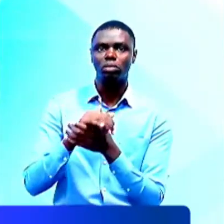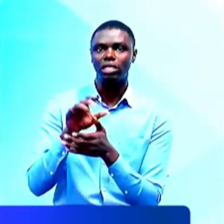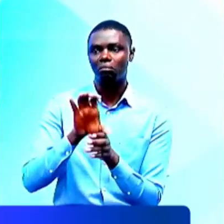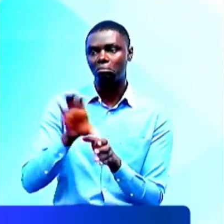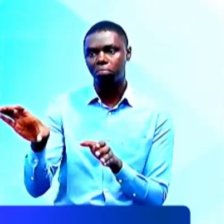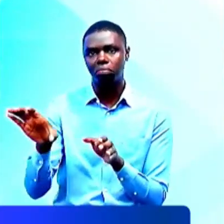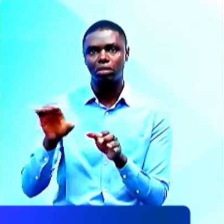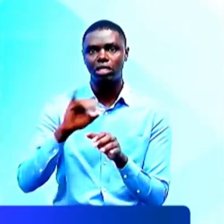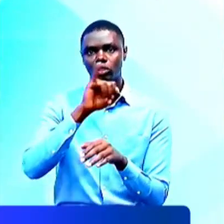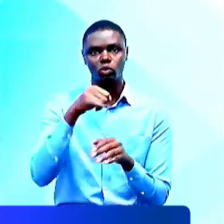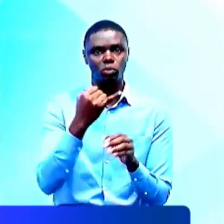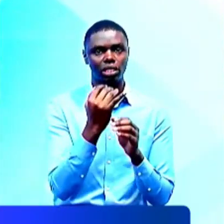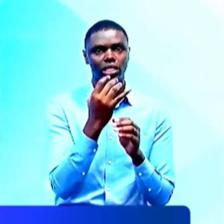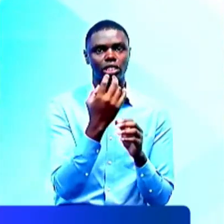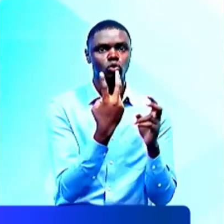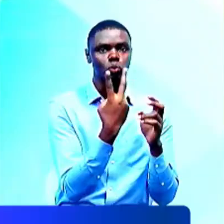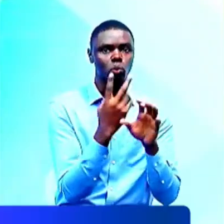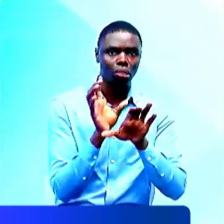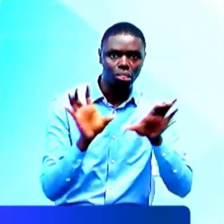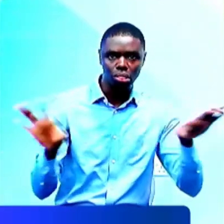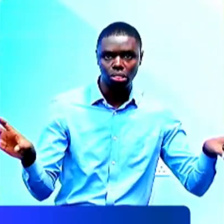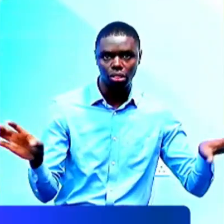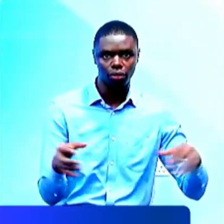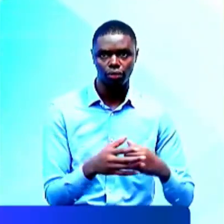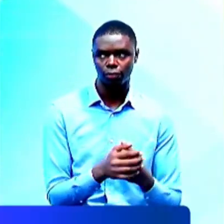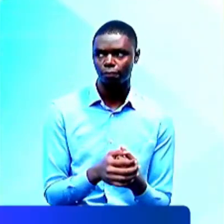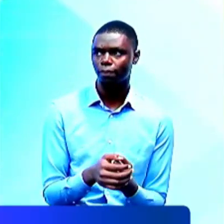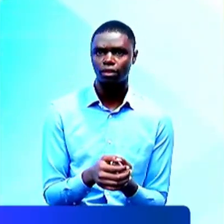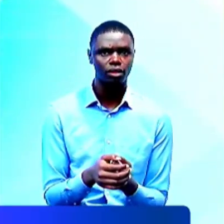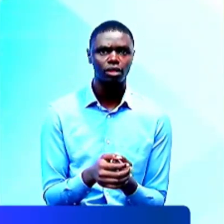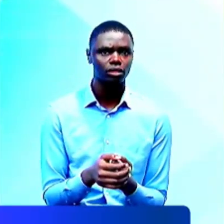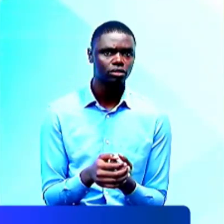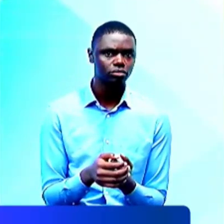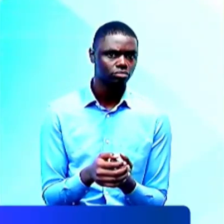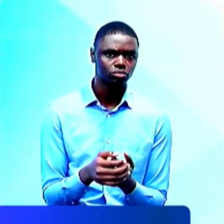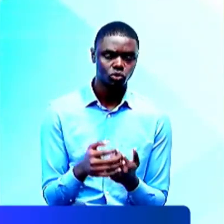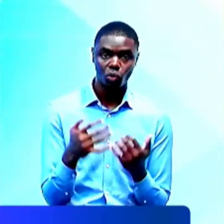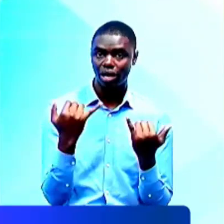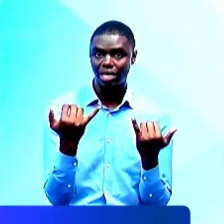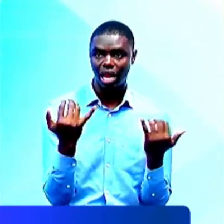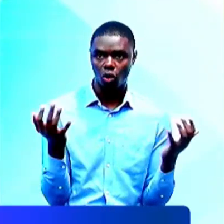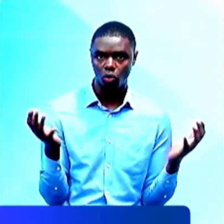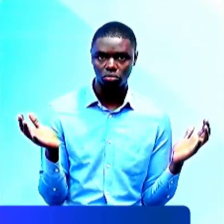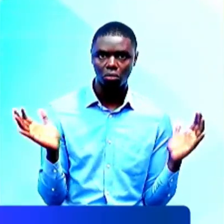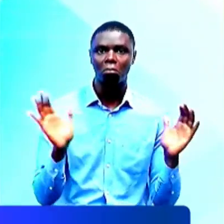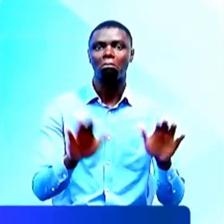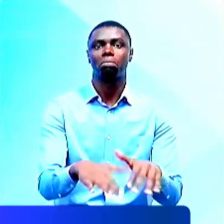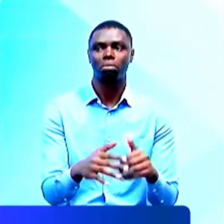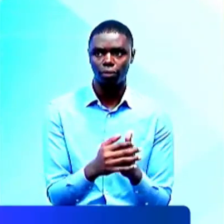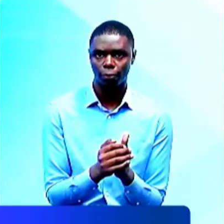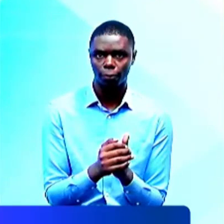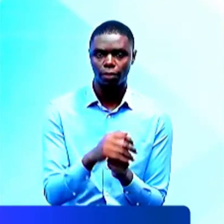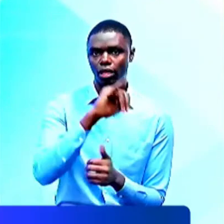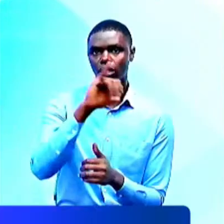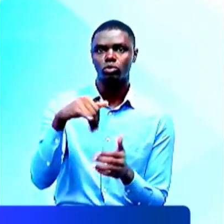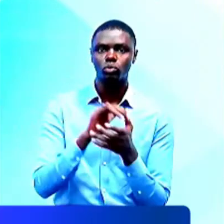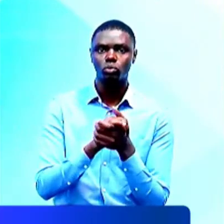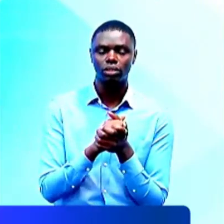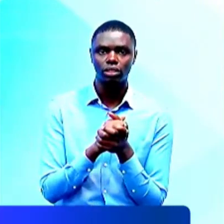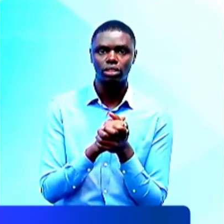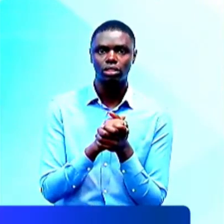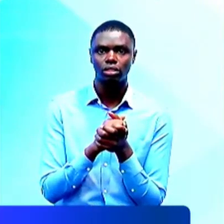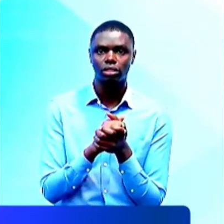and Jubilee 2 went the other side. Yeah. Why the sudden turn of events? I don't know about Jubilee. Handing